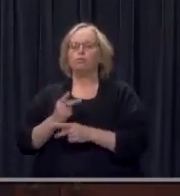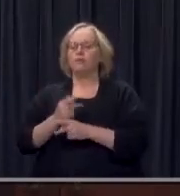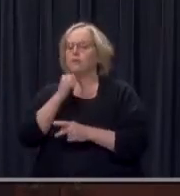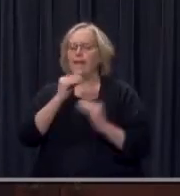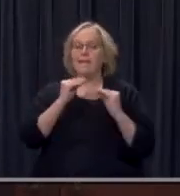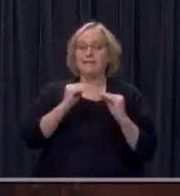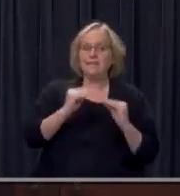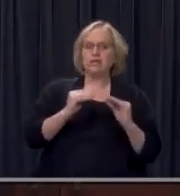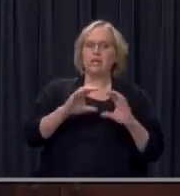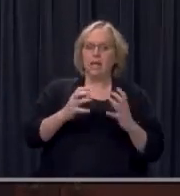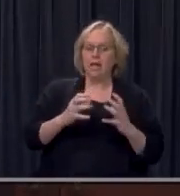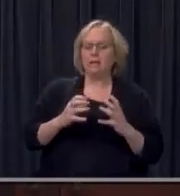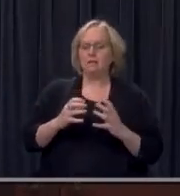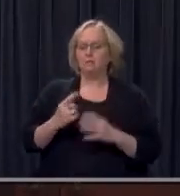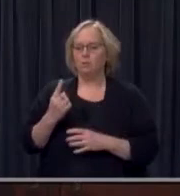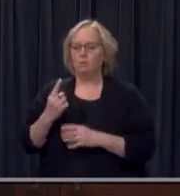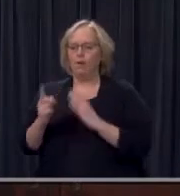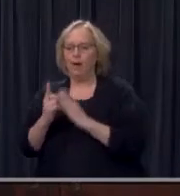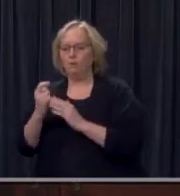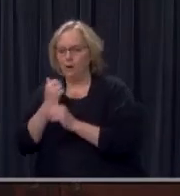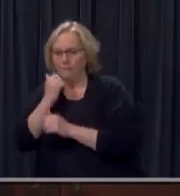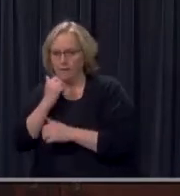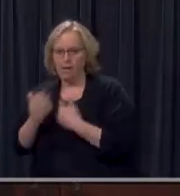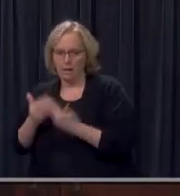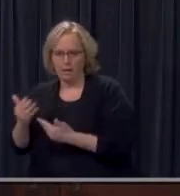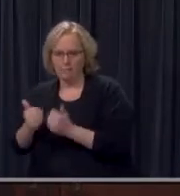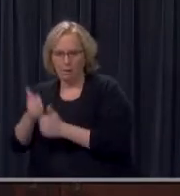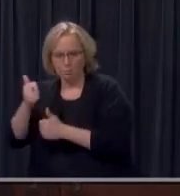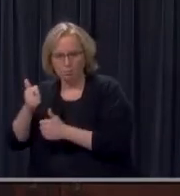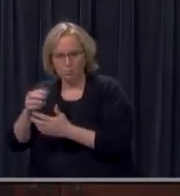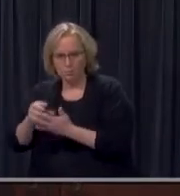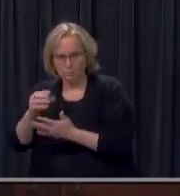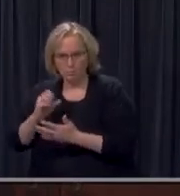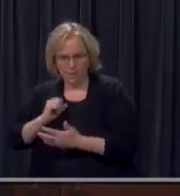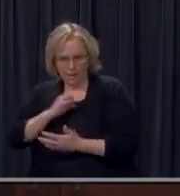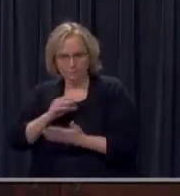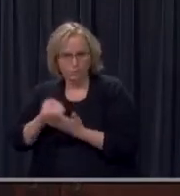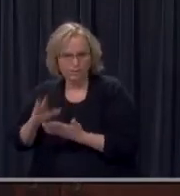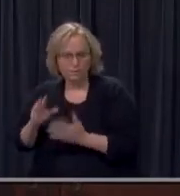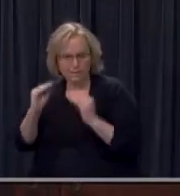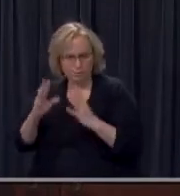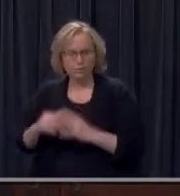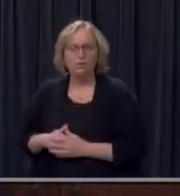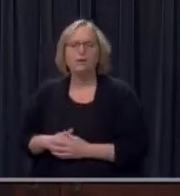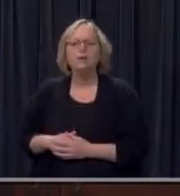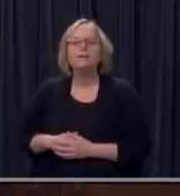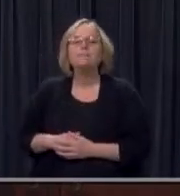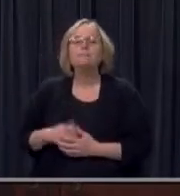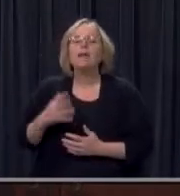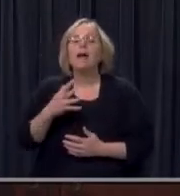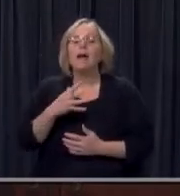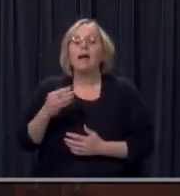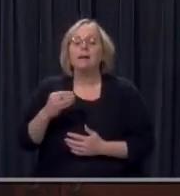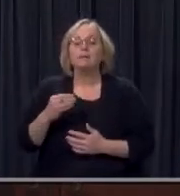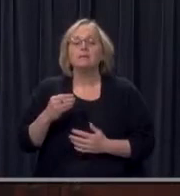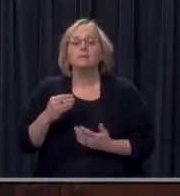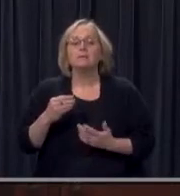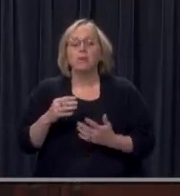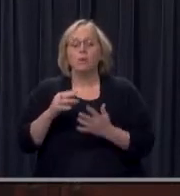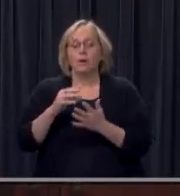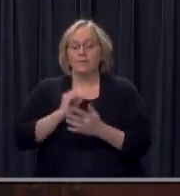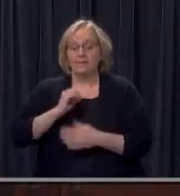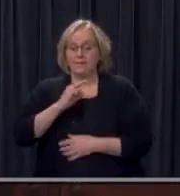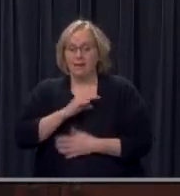cetera. And so, and the other piece is that elementary kids are learning school, and the staff is learning about the kids and their needs. And